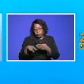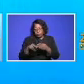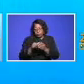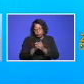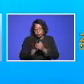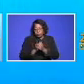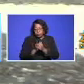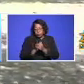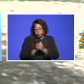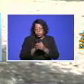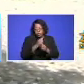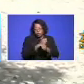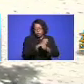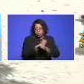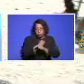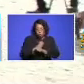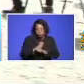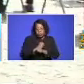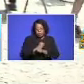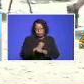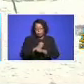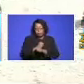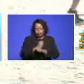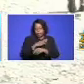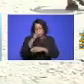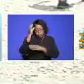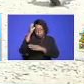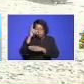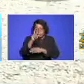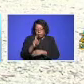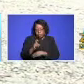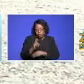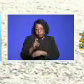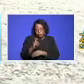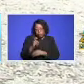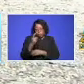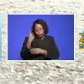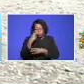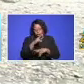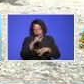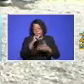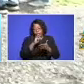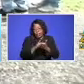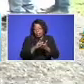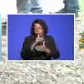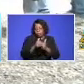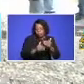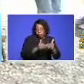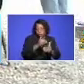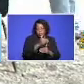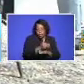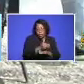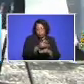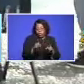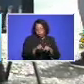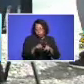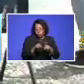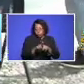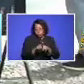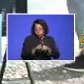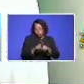consideration security, taken into consideration the need for the observation of the process, taken into consideration